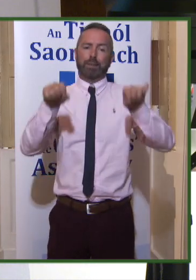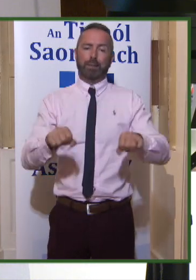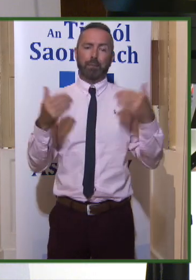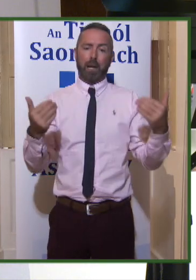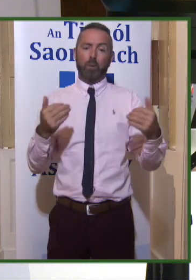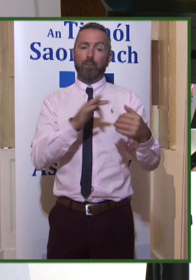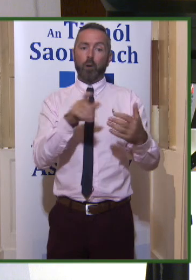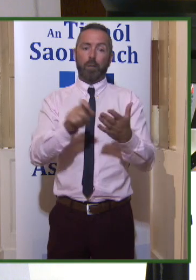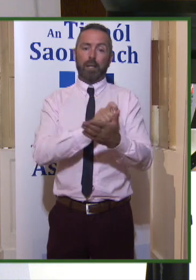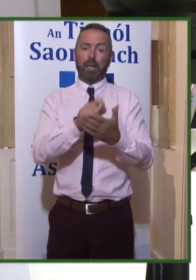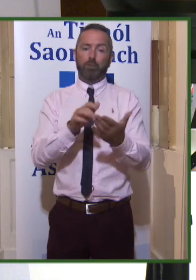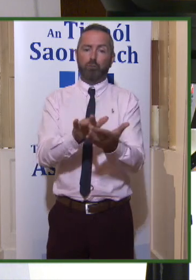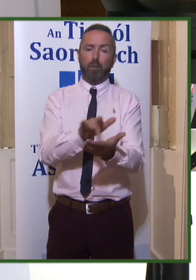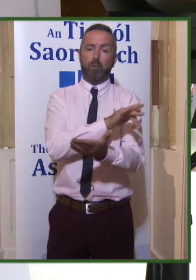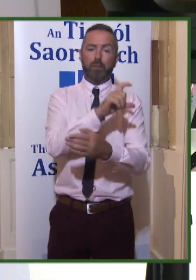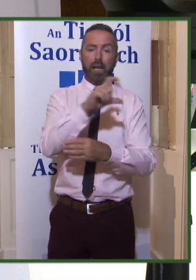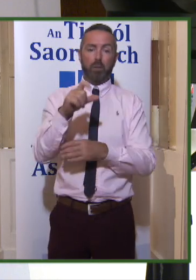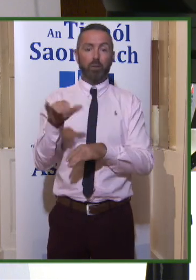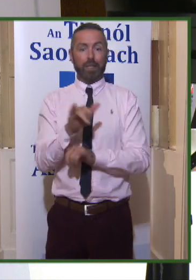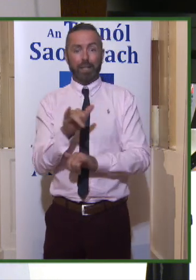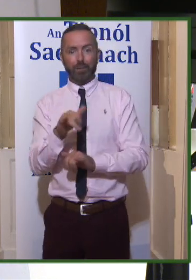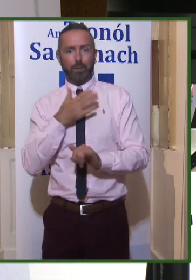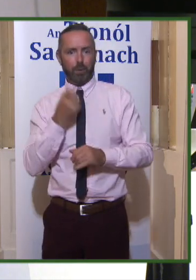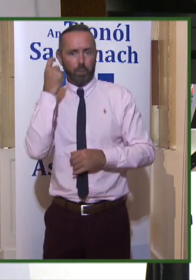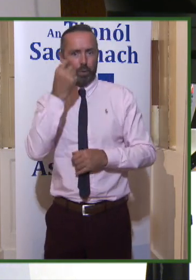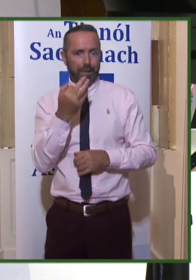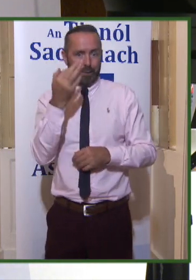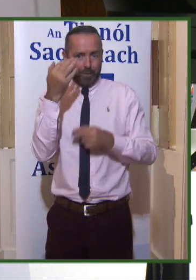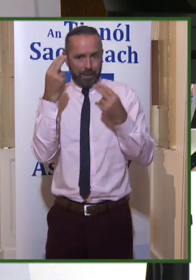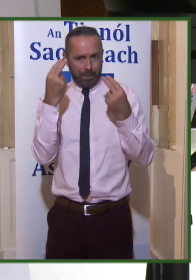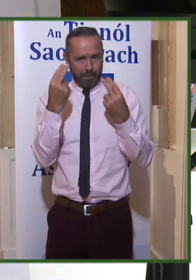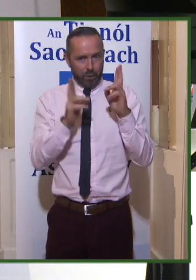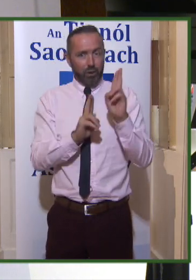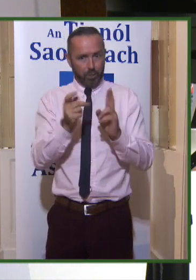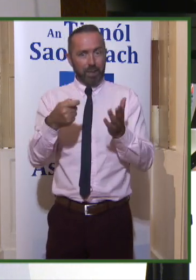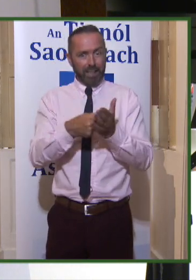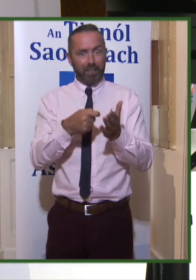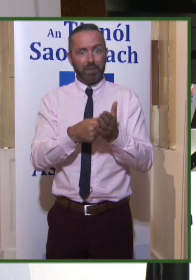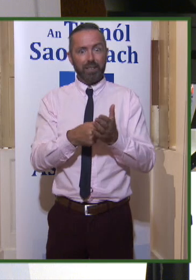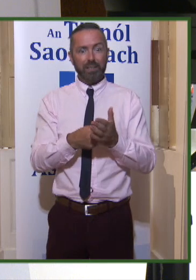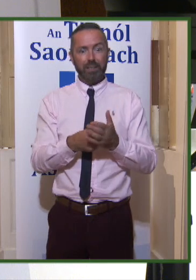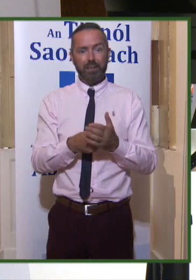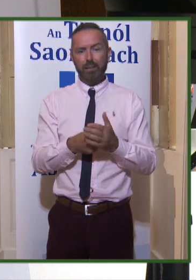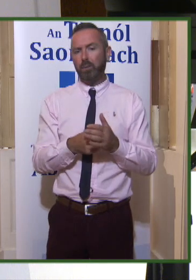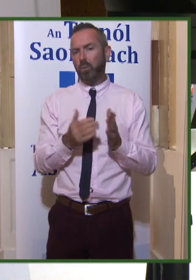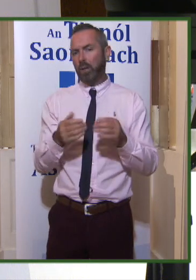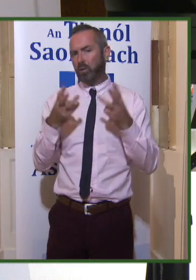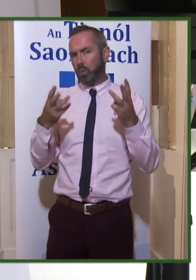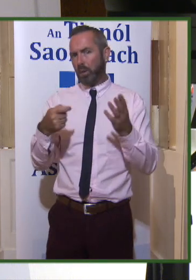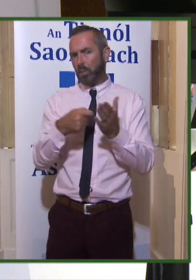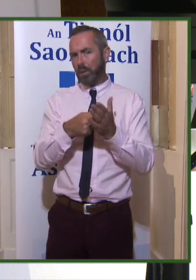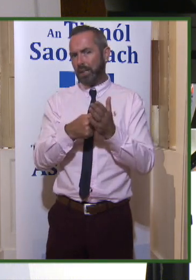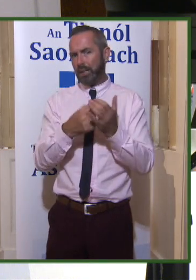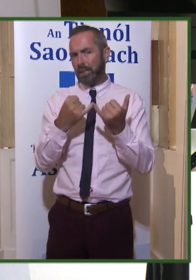to remove councillors, for example. So we just wanted it as a question on the paper to clarify that. Yeah, well, actually, do you want to put it in